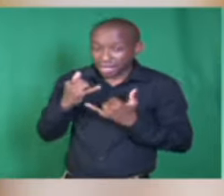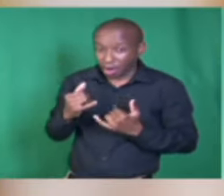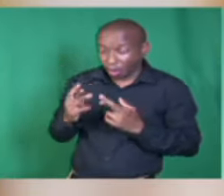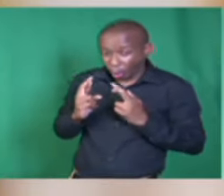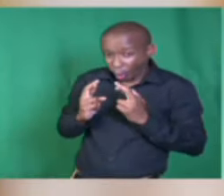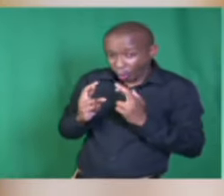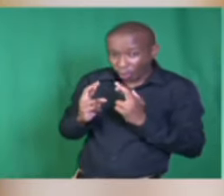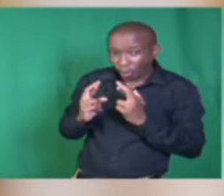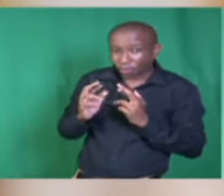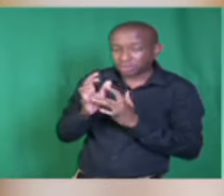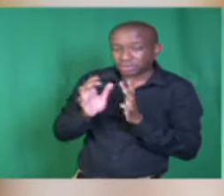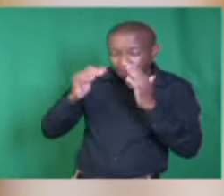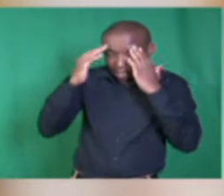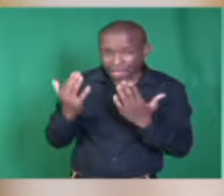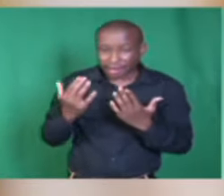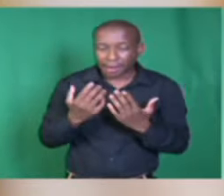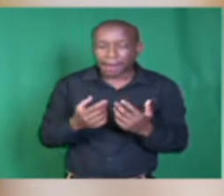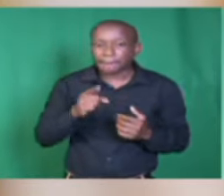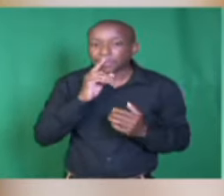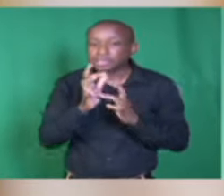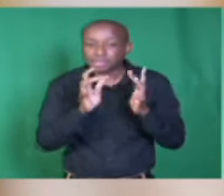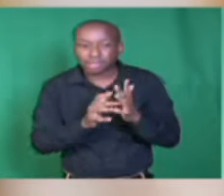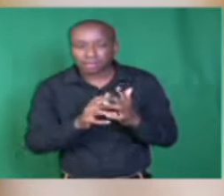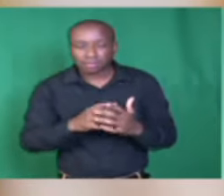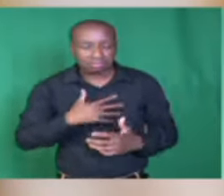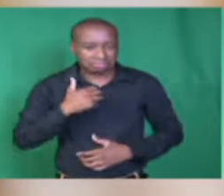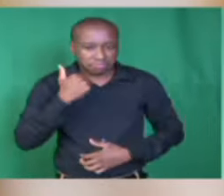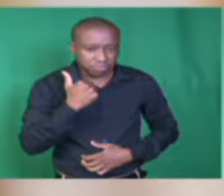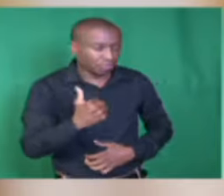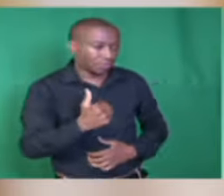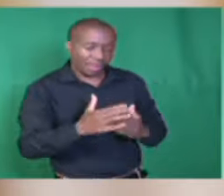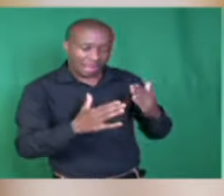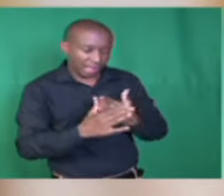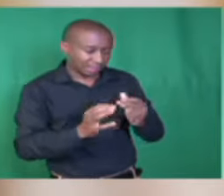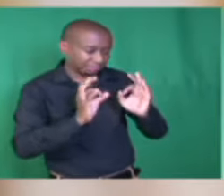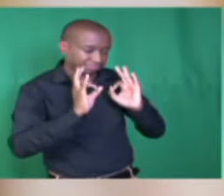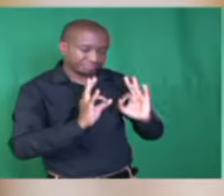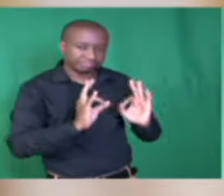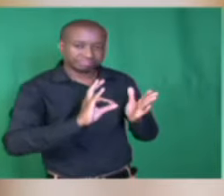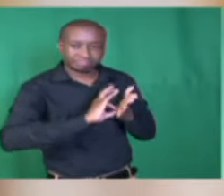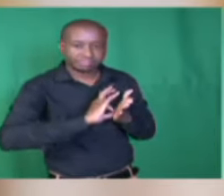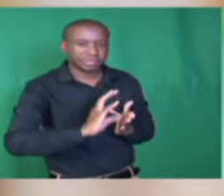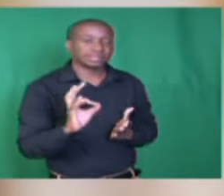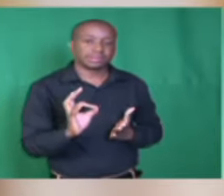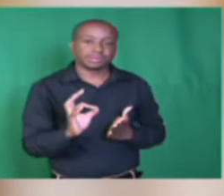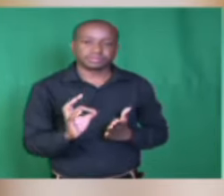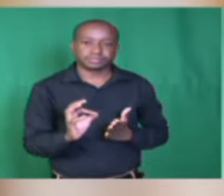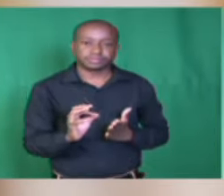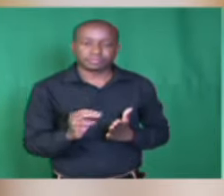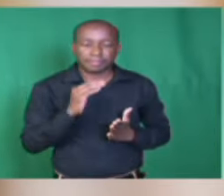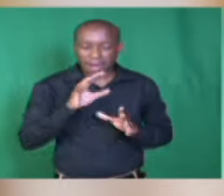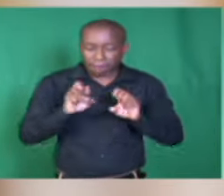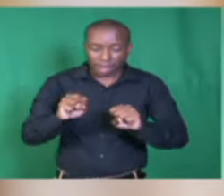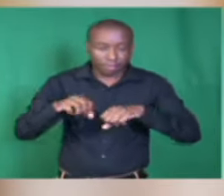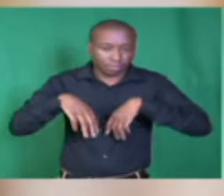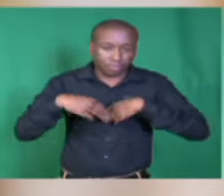they were hoping. But Jesus Christ disappointed them, because Jesus Christ was able to handle that question in